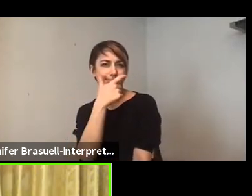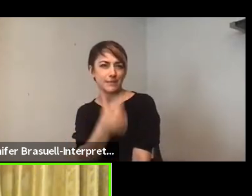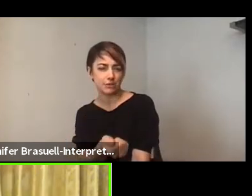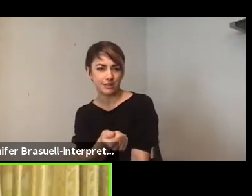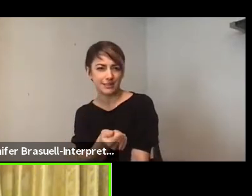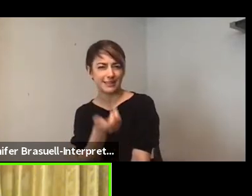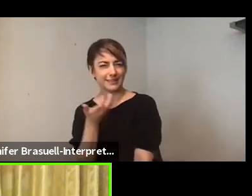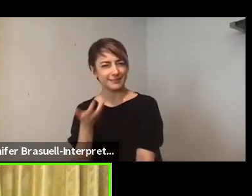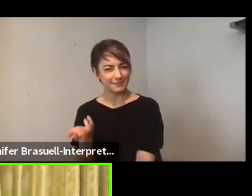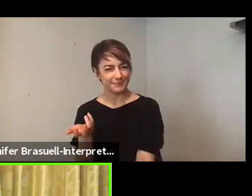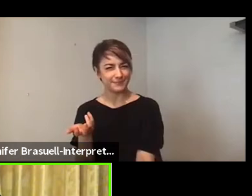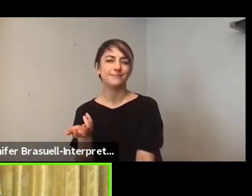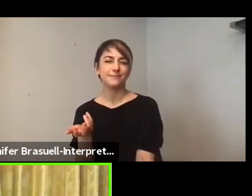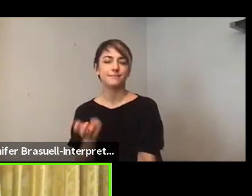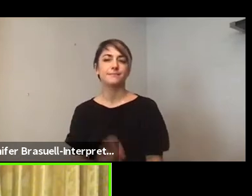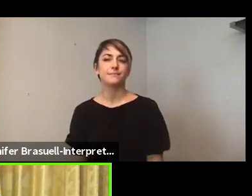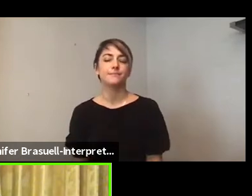theater.